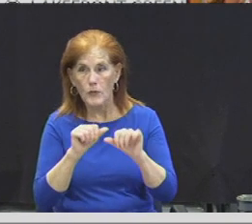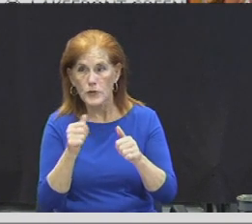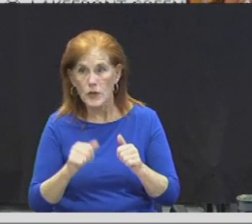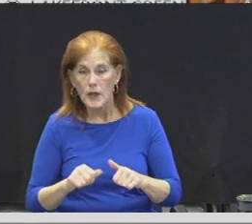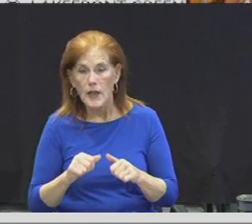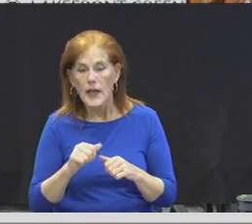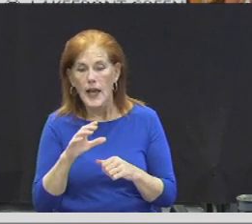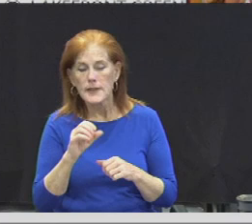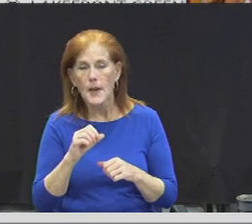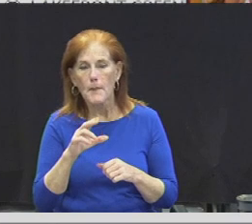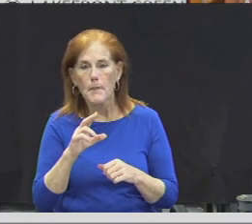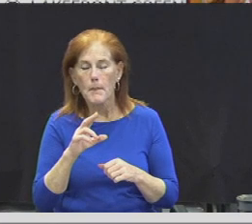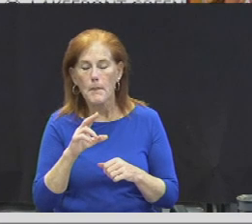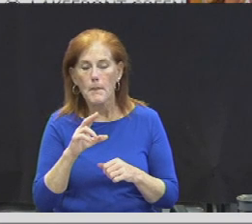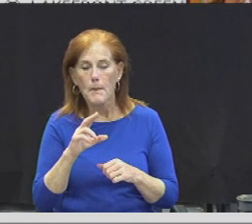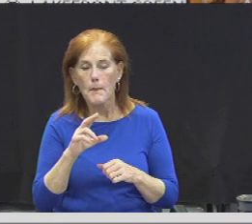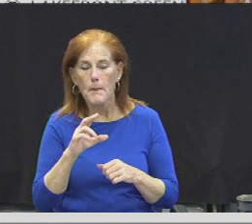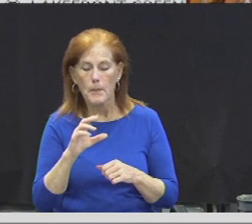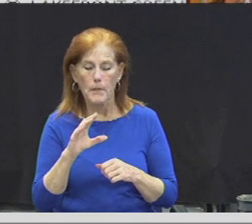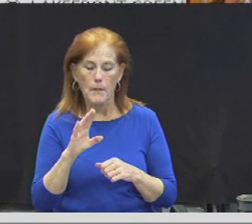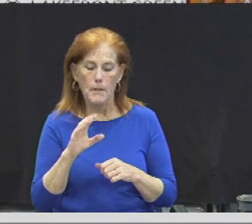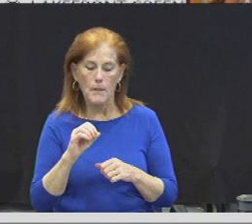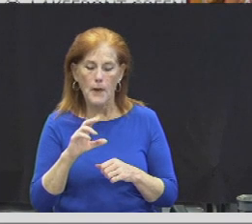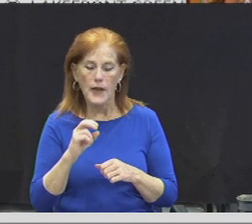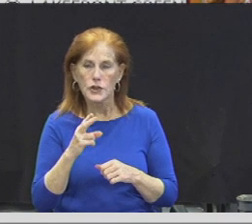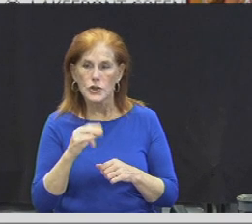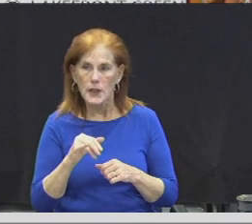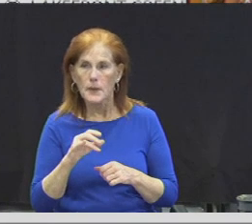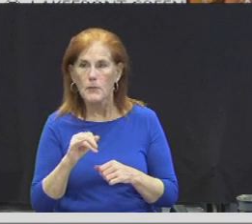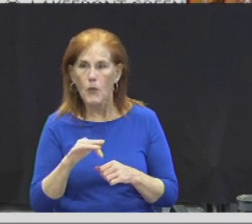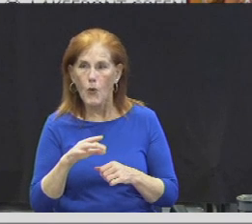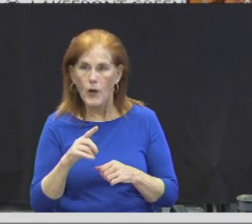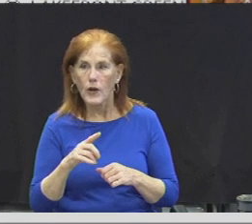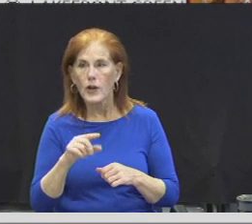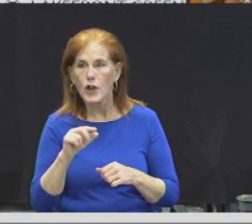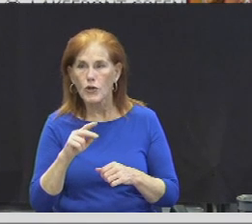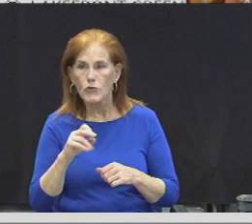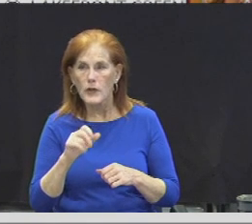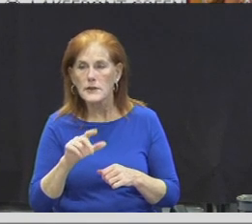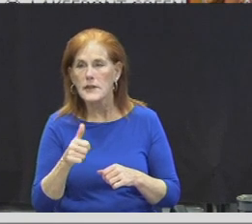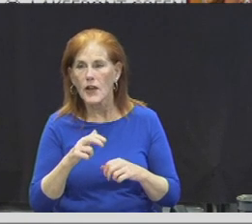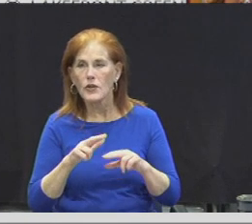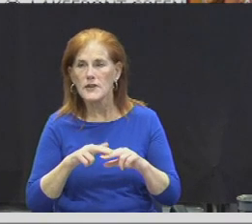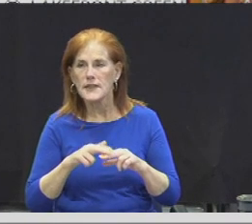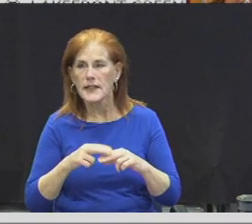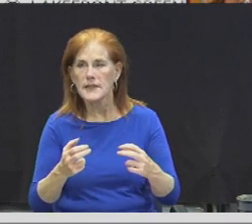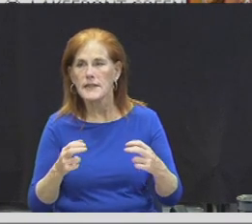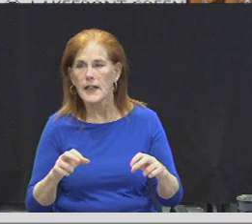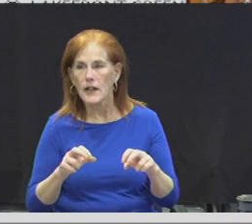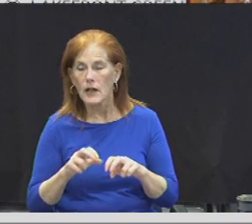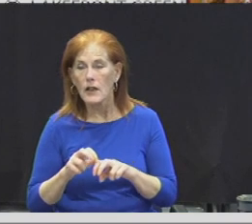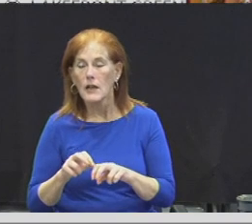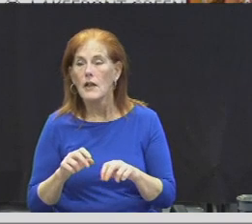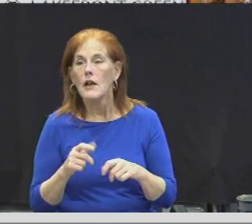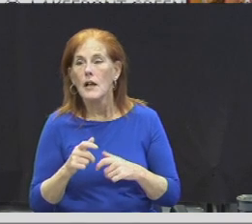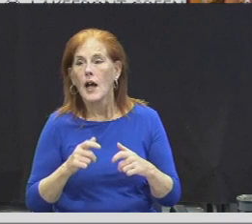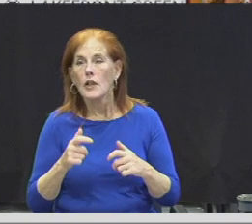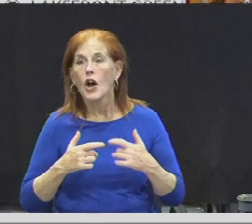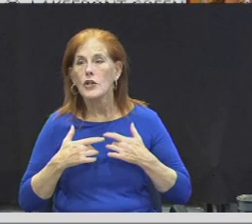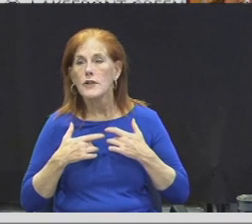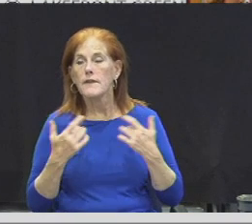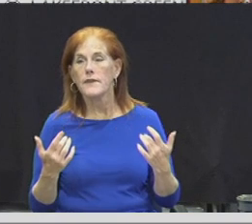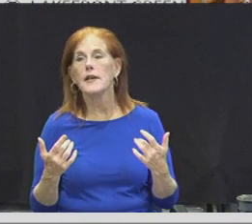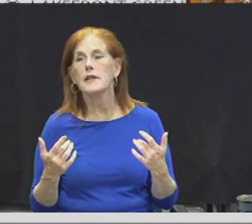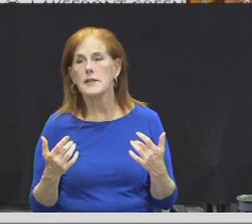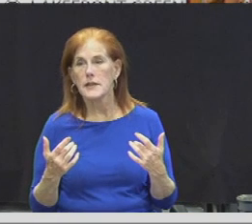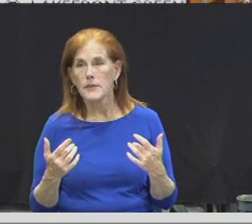courts and more kind of family picnic oriented things like grills and other seating elements. A large event lawn here, and